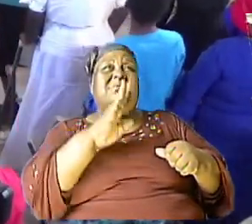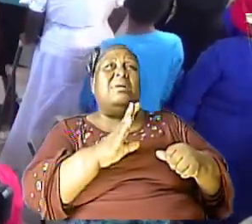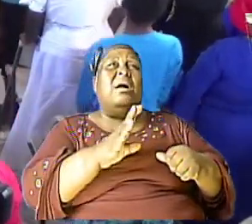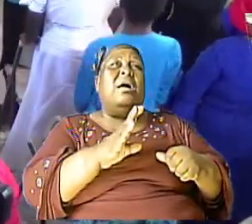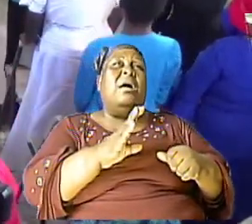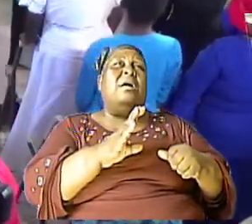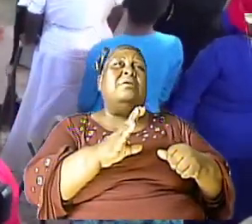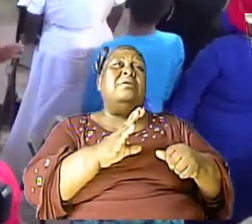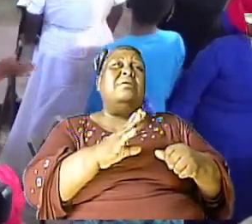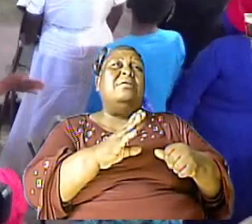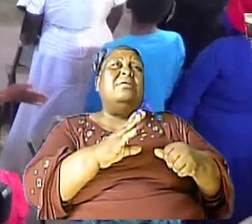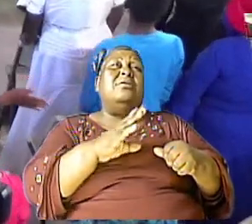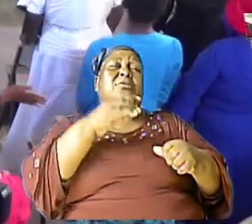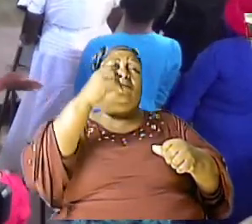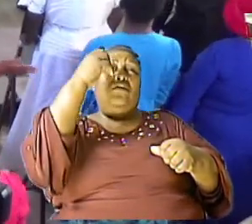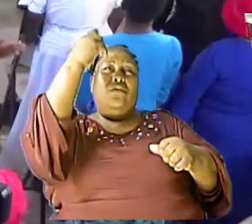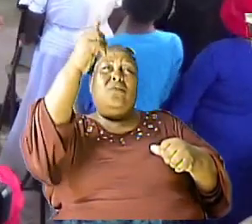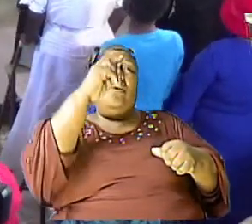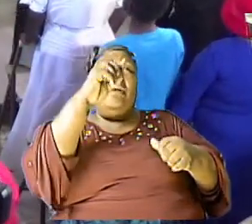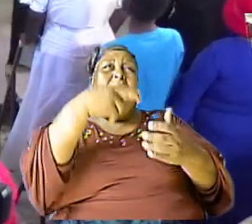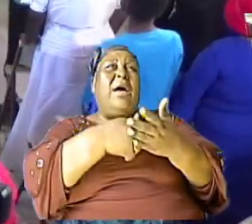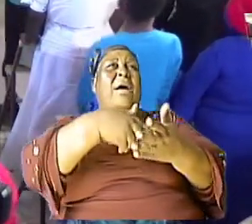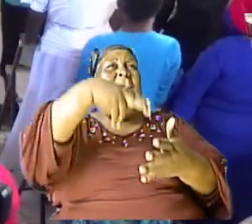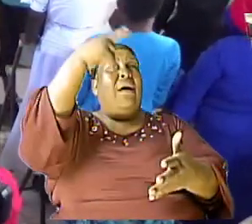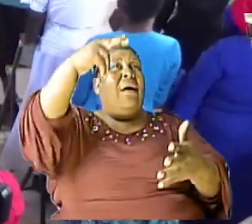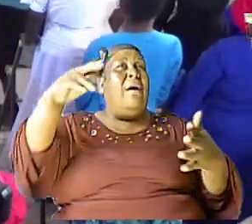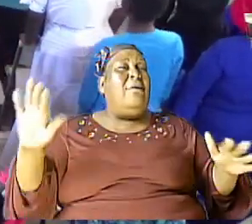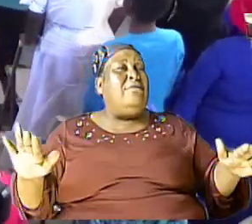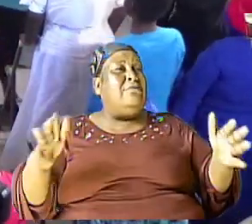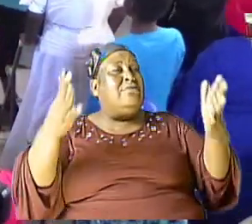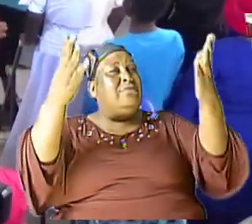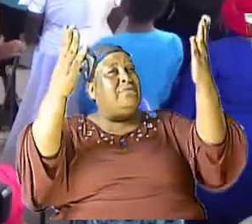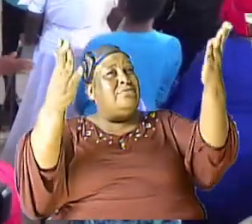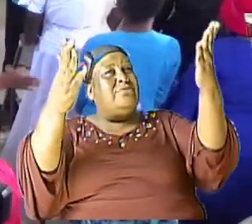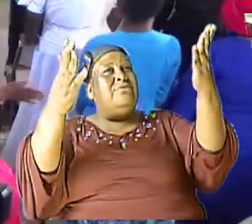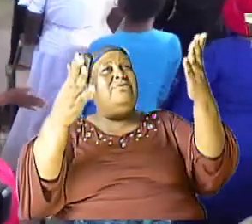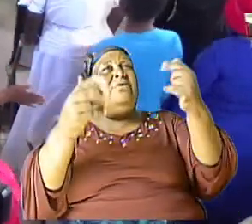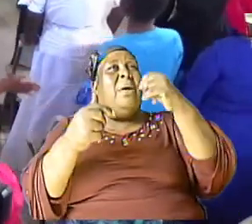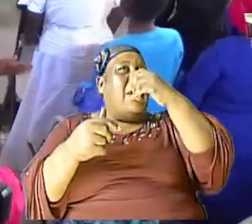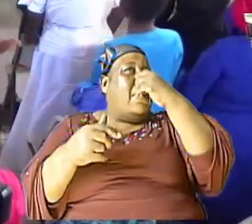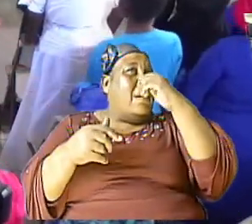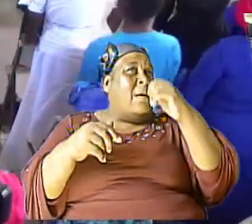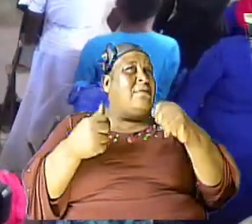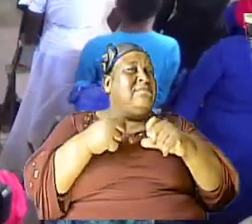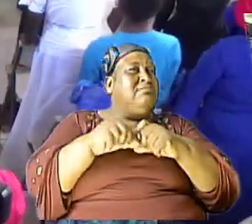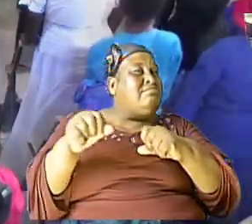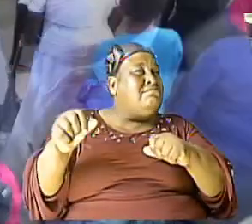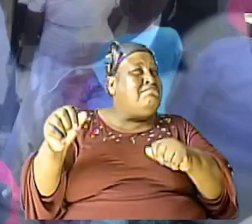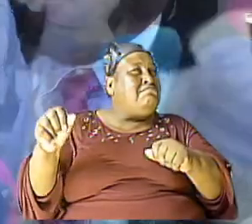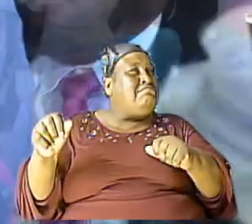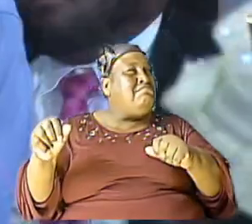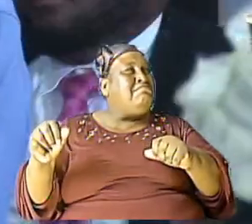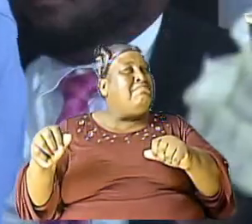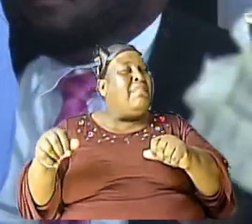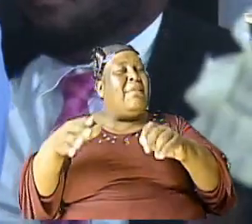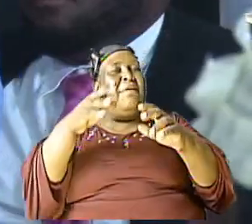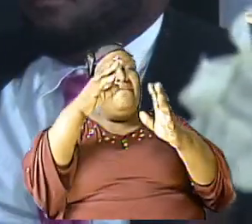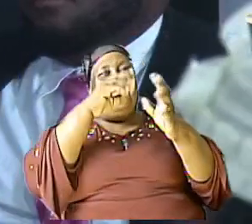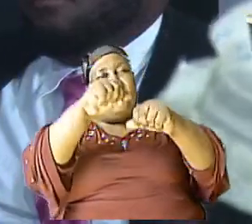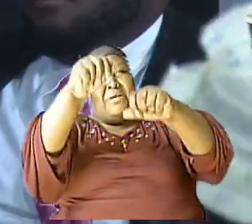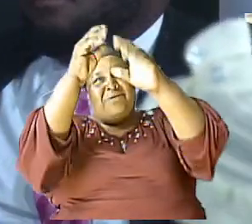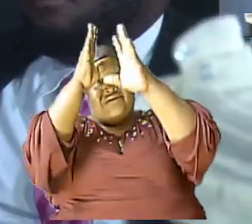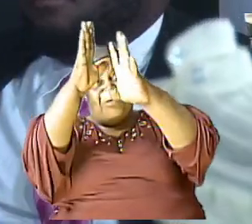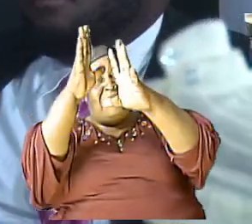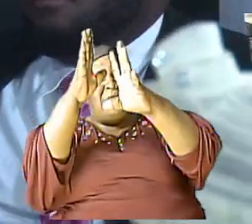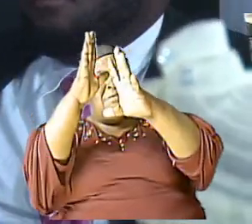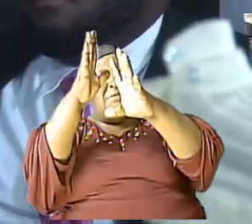be praised. You are high and you are lifted up. And we bless your great name. Father in heaven,